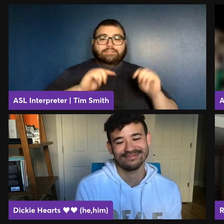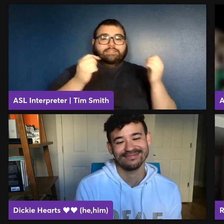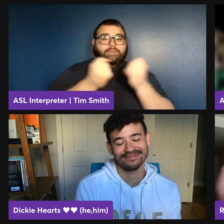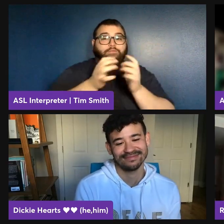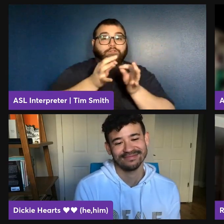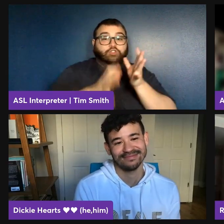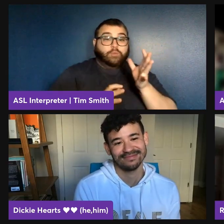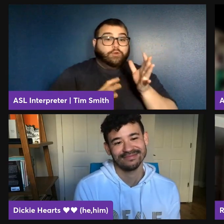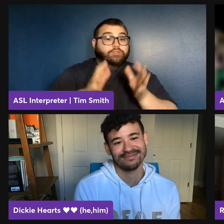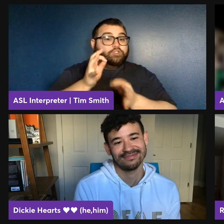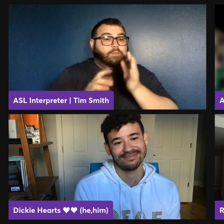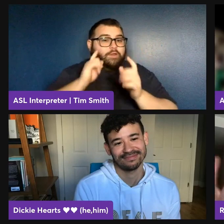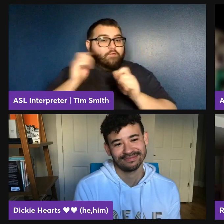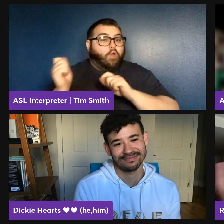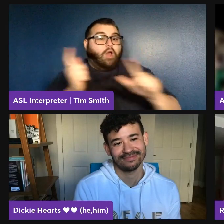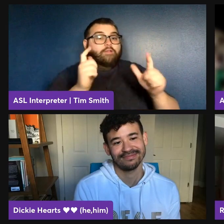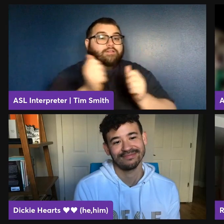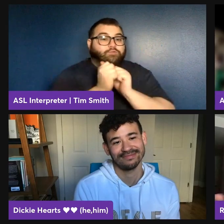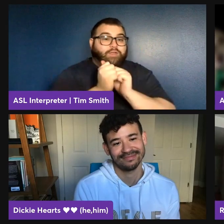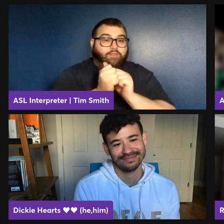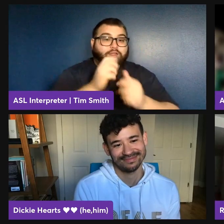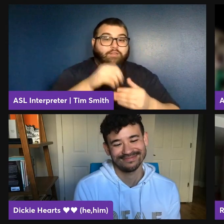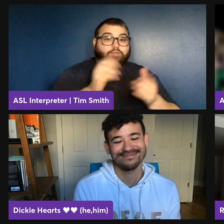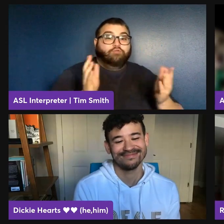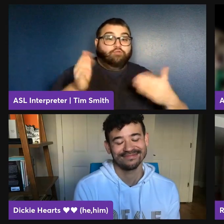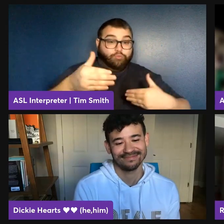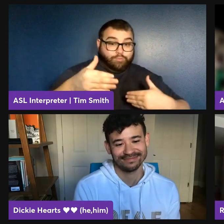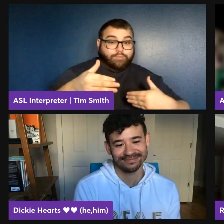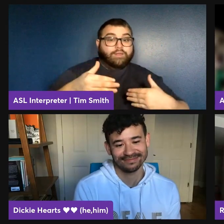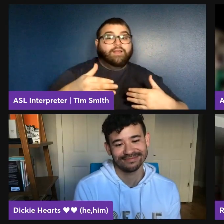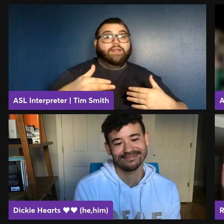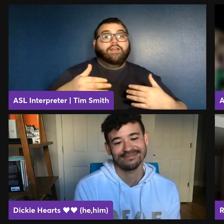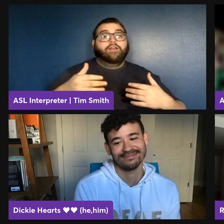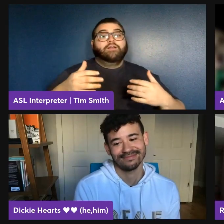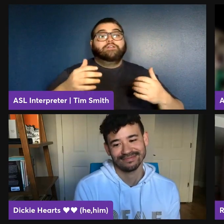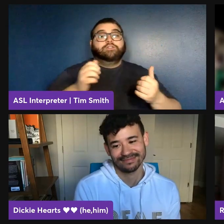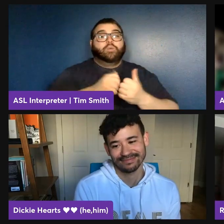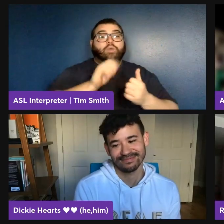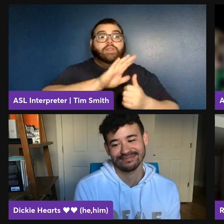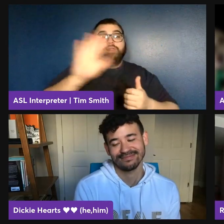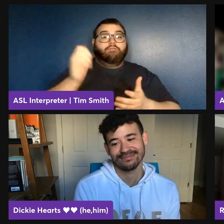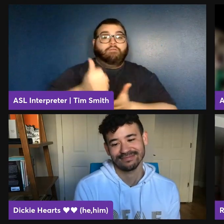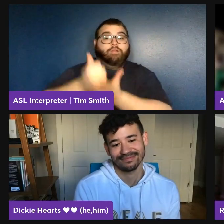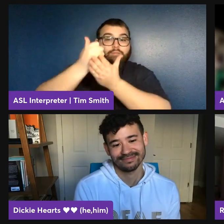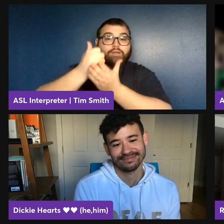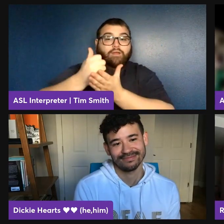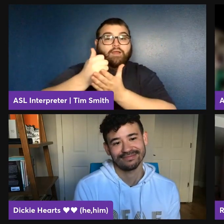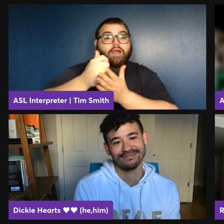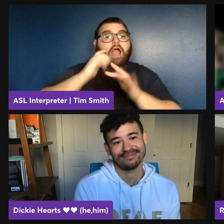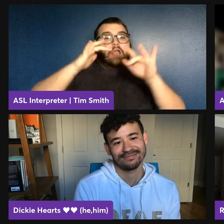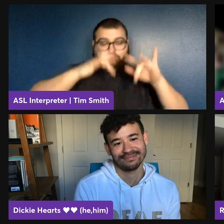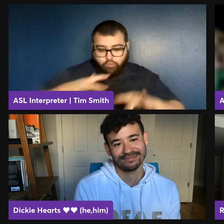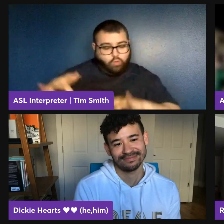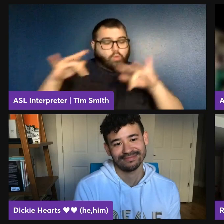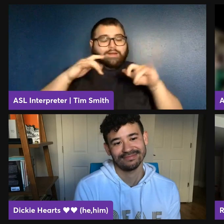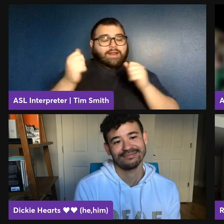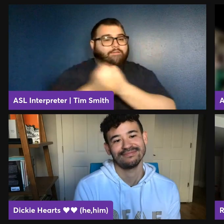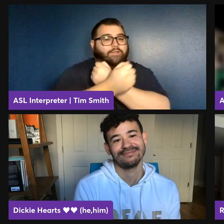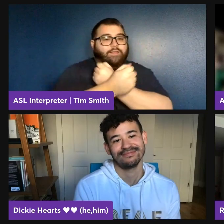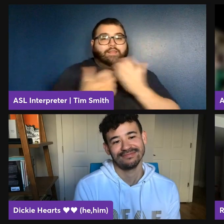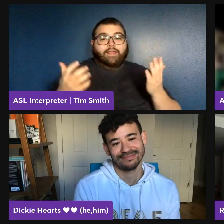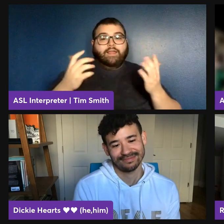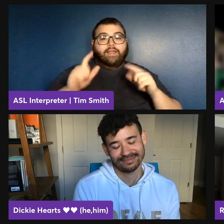interpreters interpreting for all of us together in the room. And so with their help, I sort of recorded everything, and